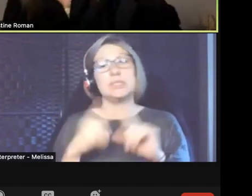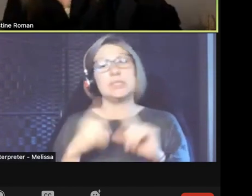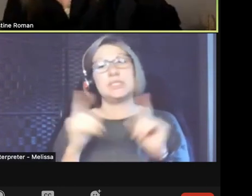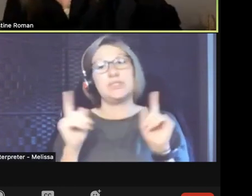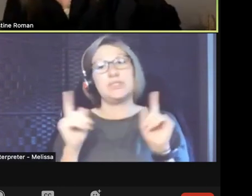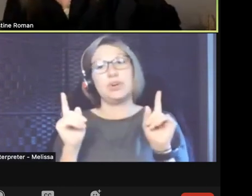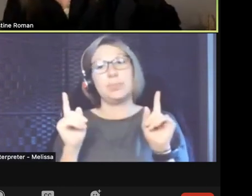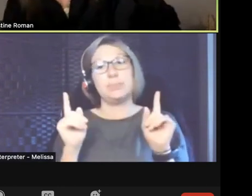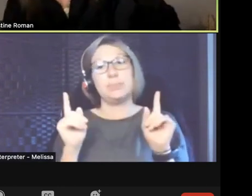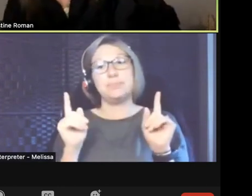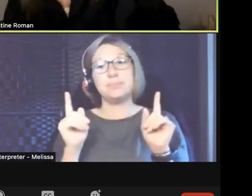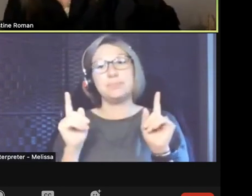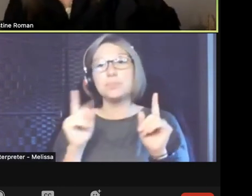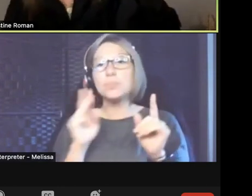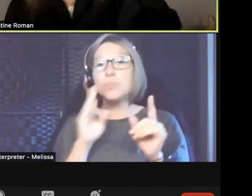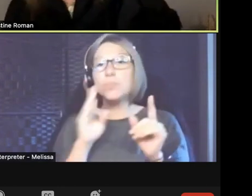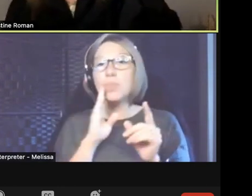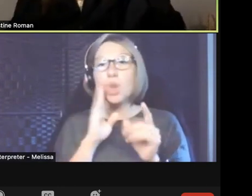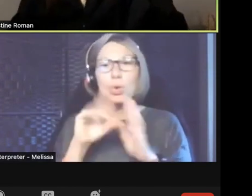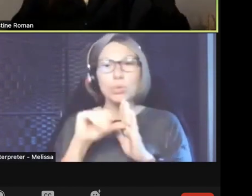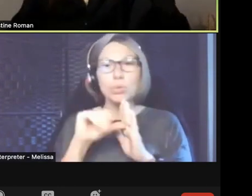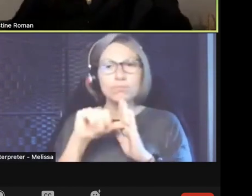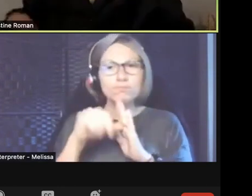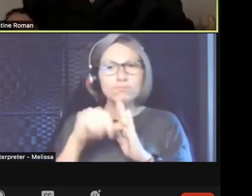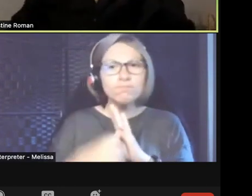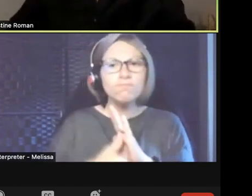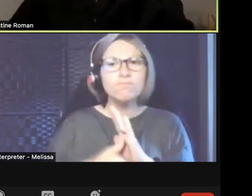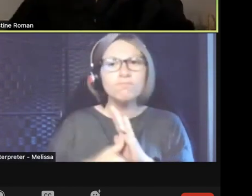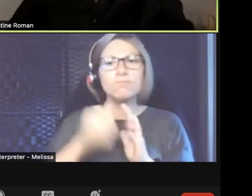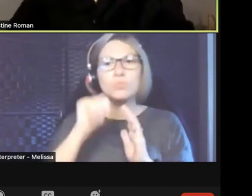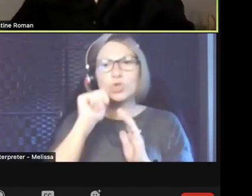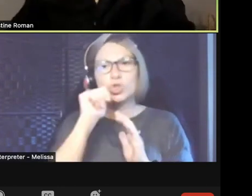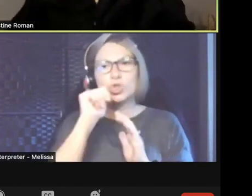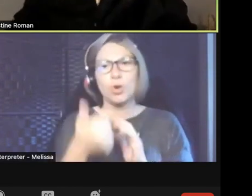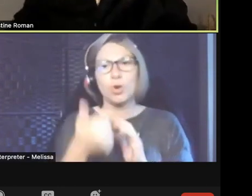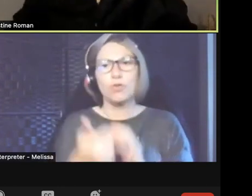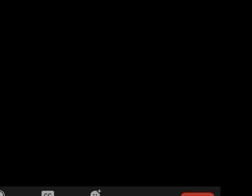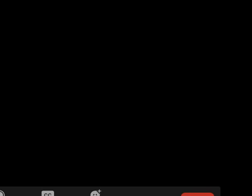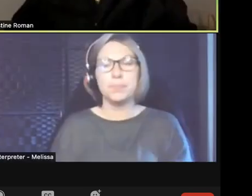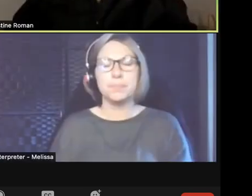going to cover that pretty significantly tomorrow, if that's okay.